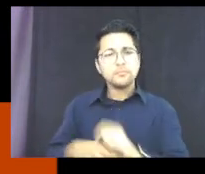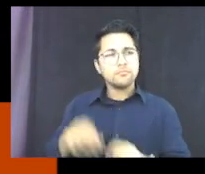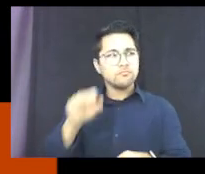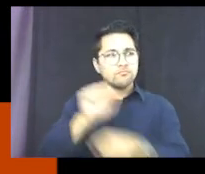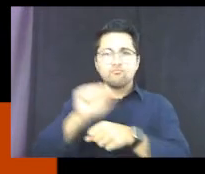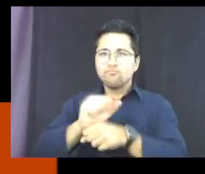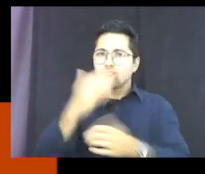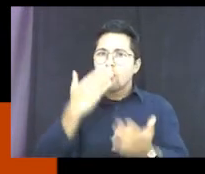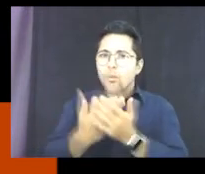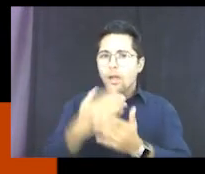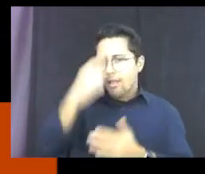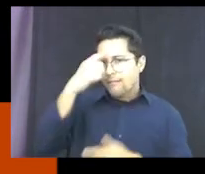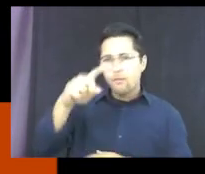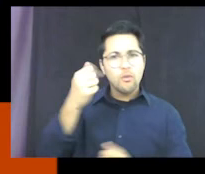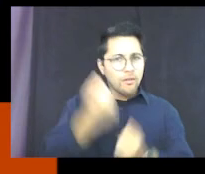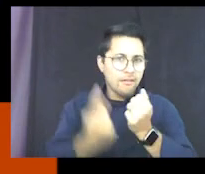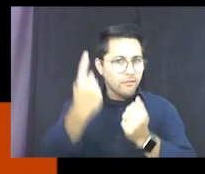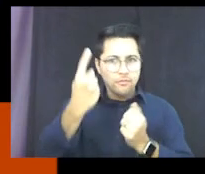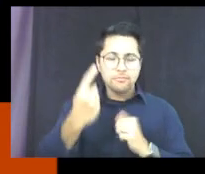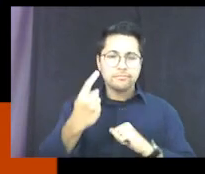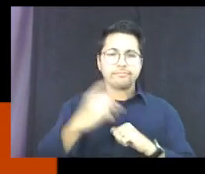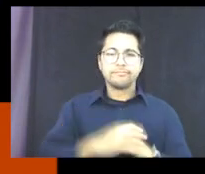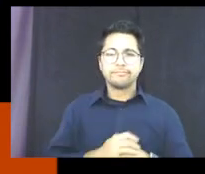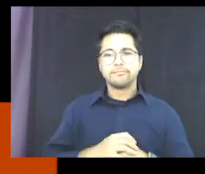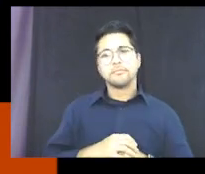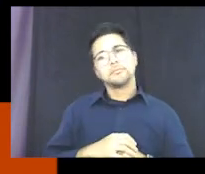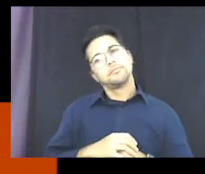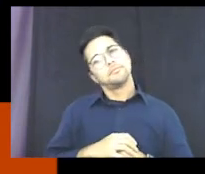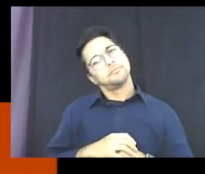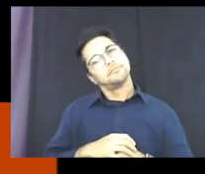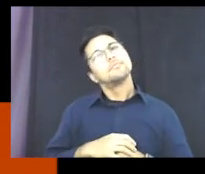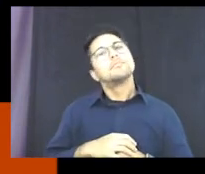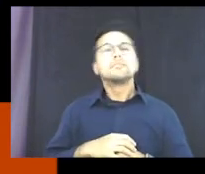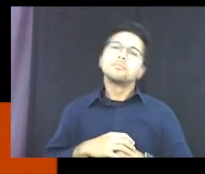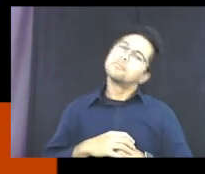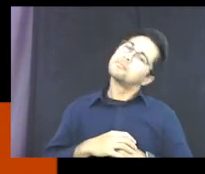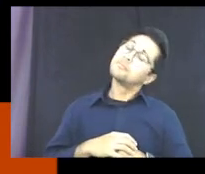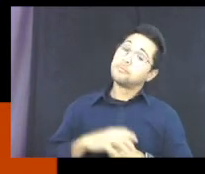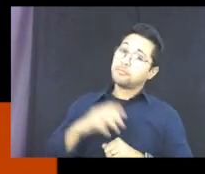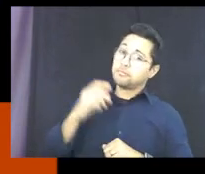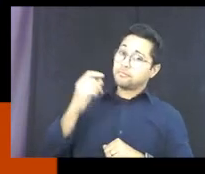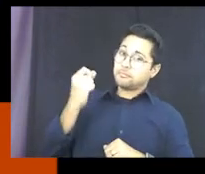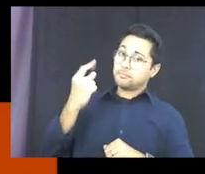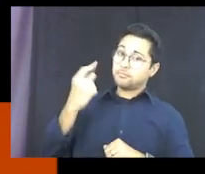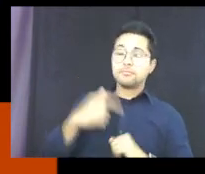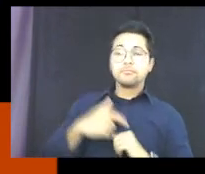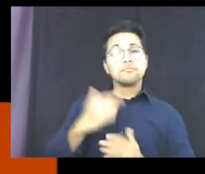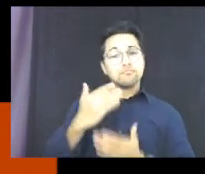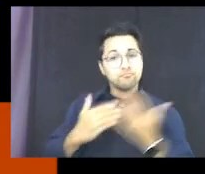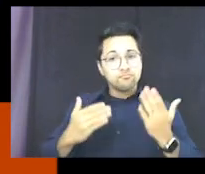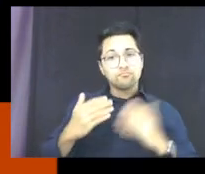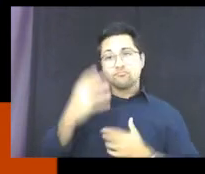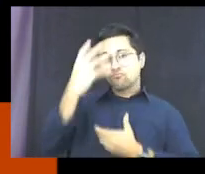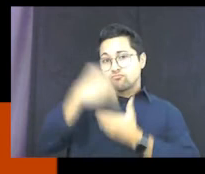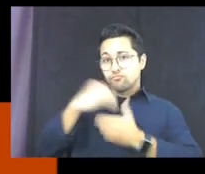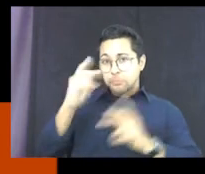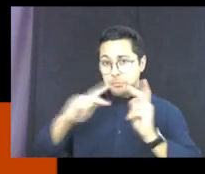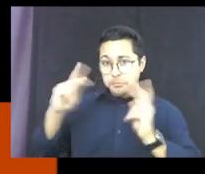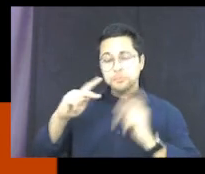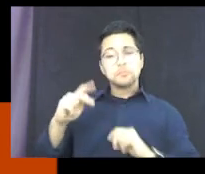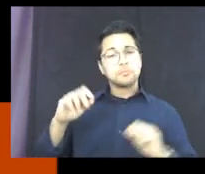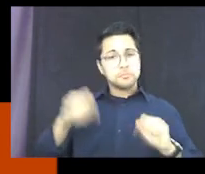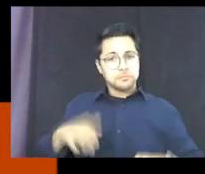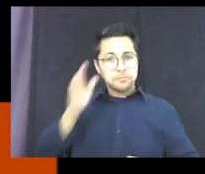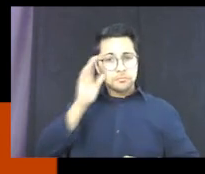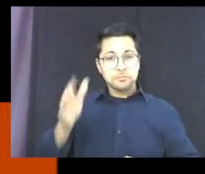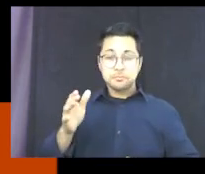well for every autistic individual that joins. Indeed, some autistic people can